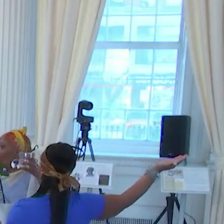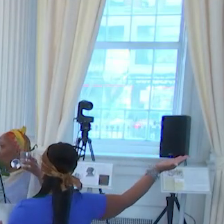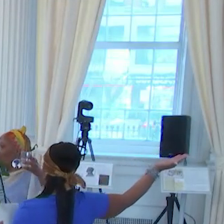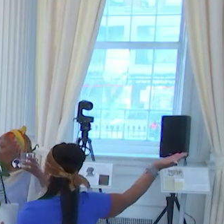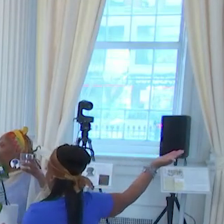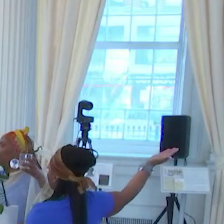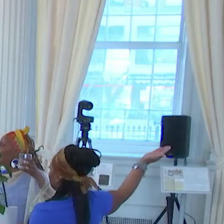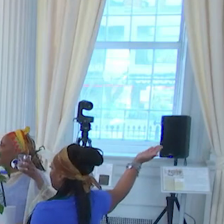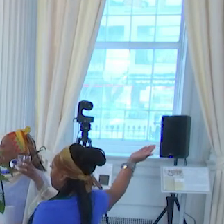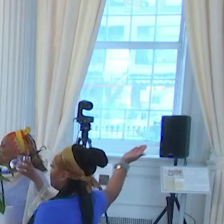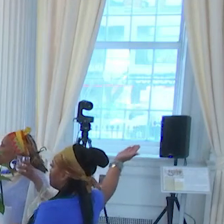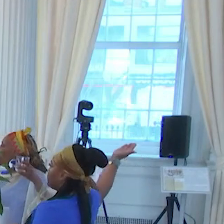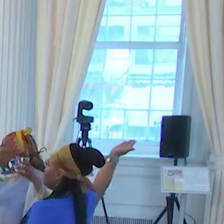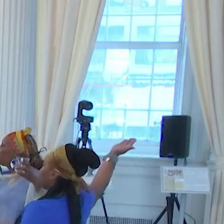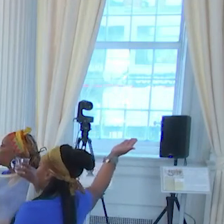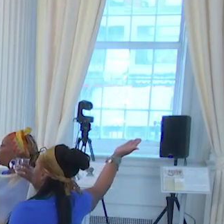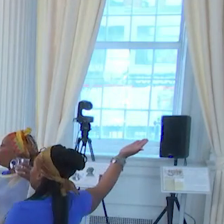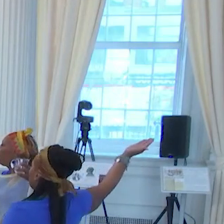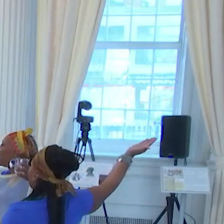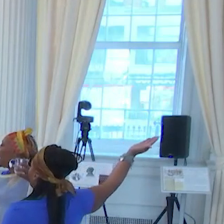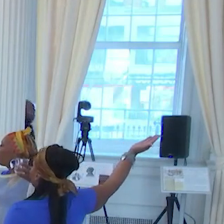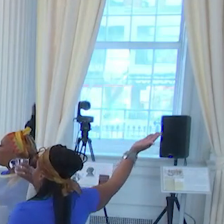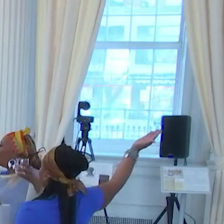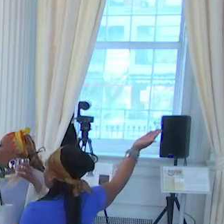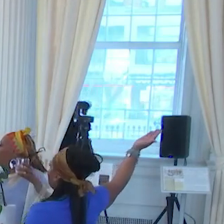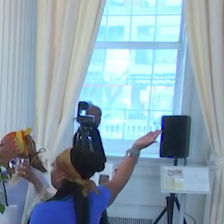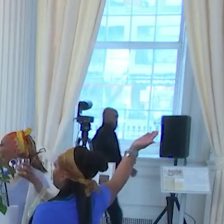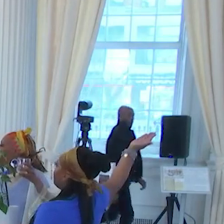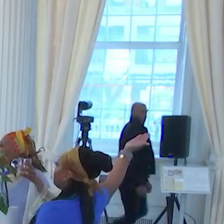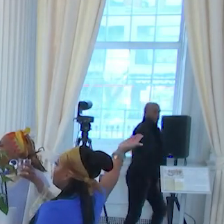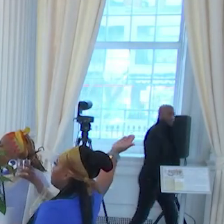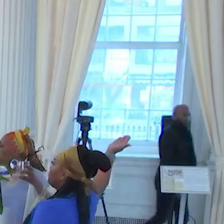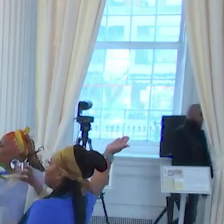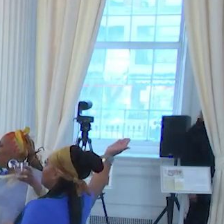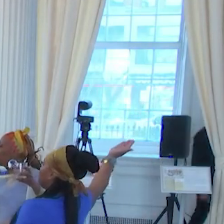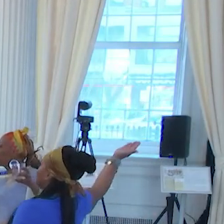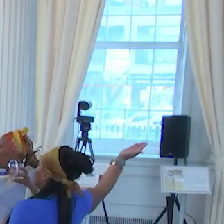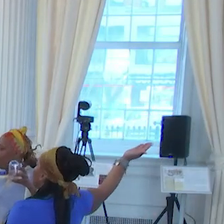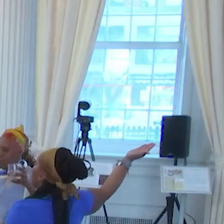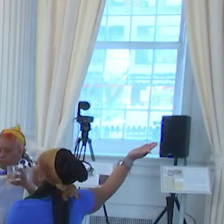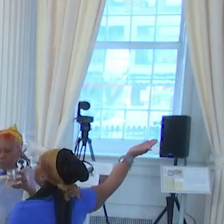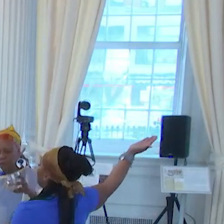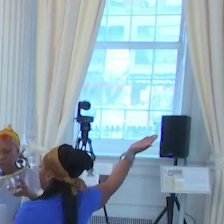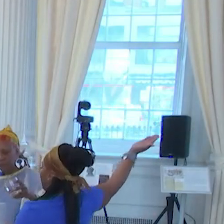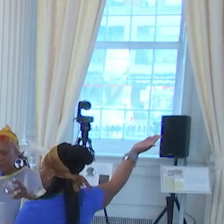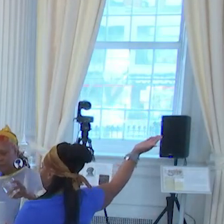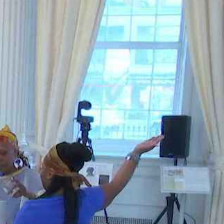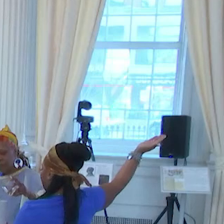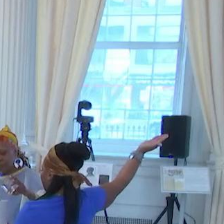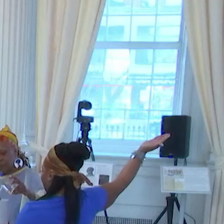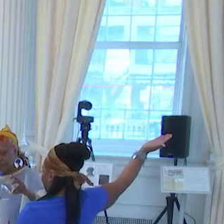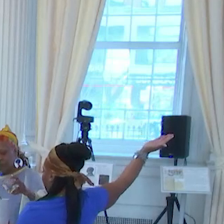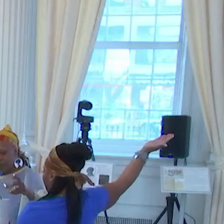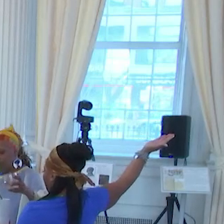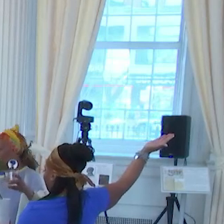and foremost, we give thanks and praises to Mother Africa, where it all began. Say Ashe. Ashe.